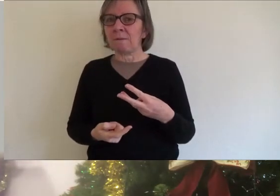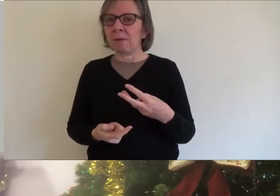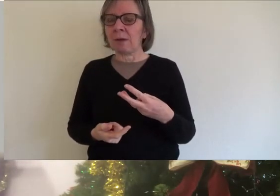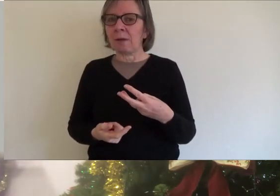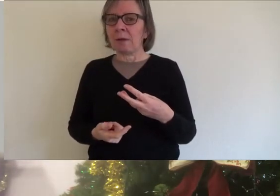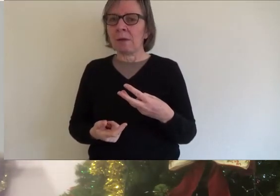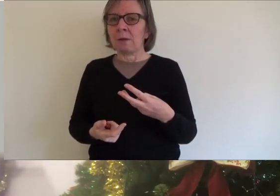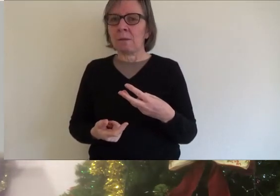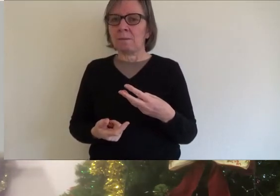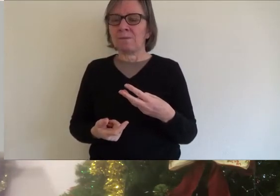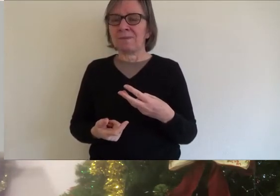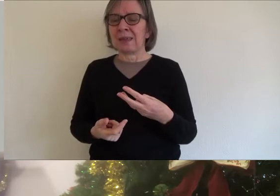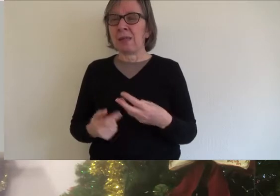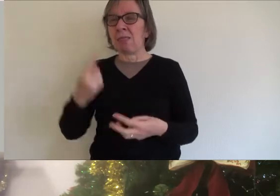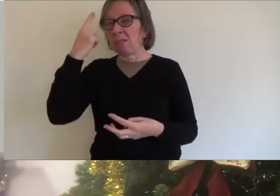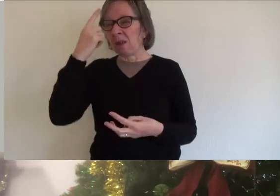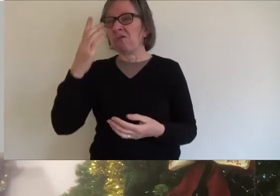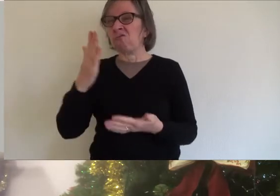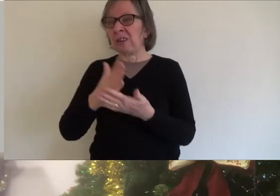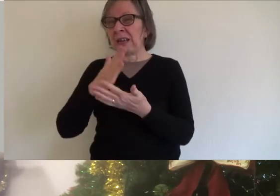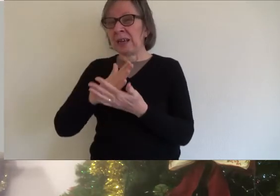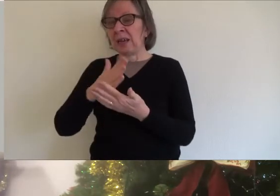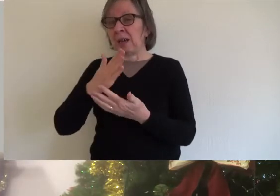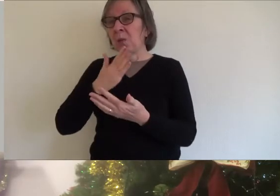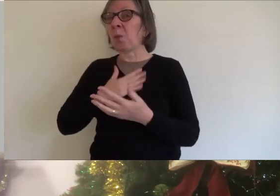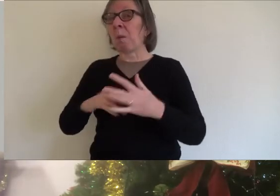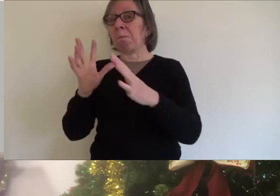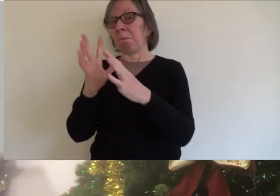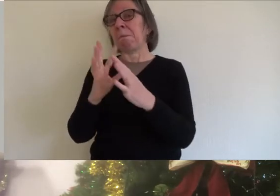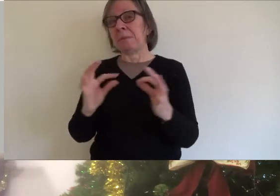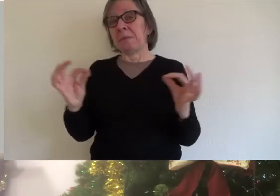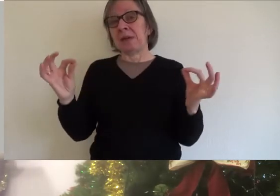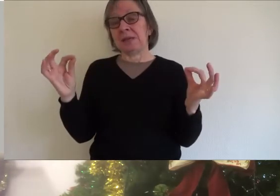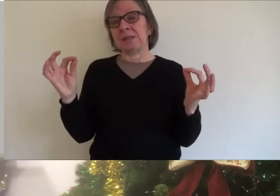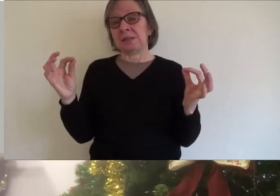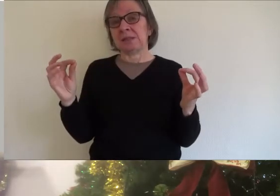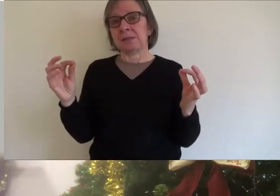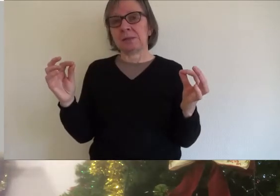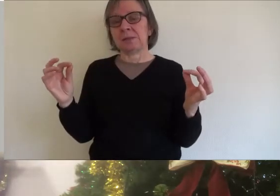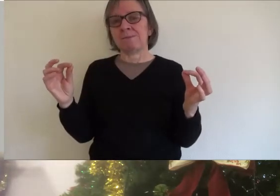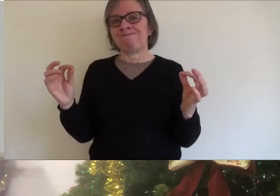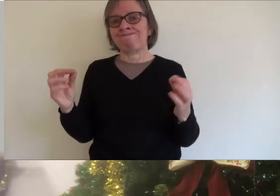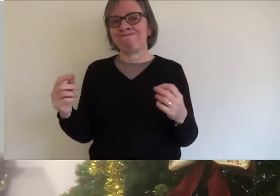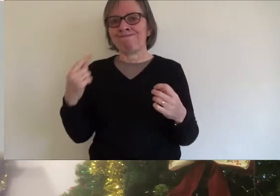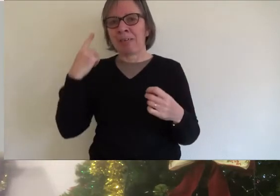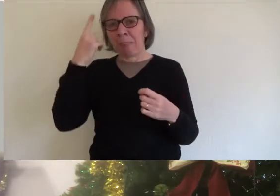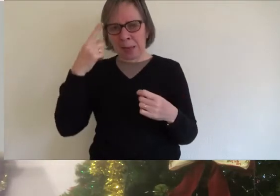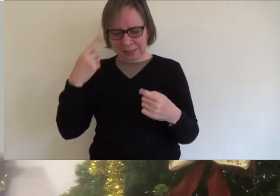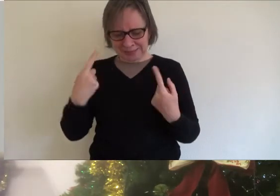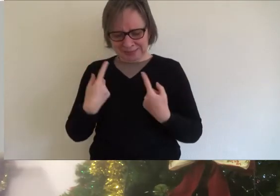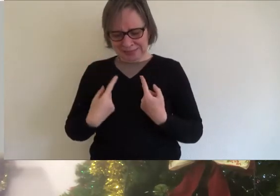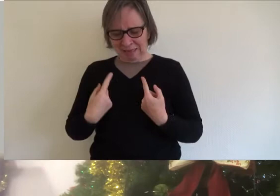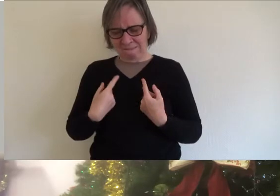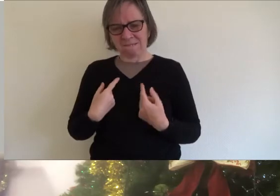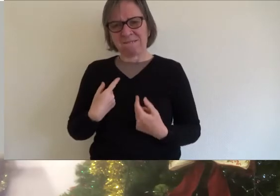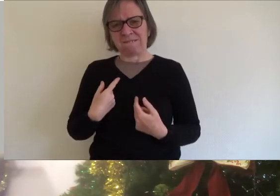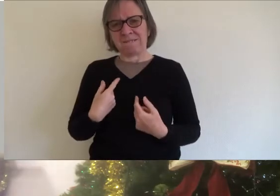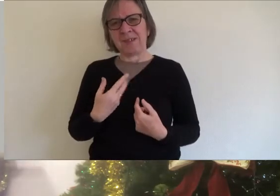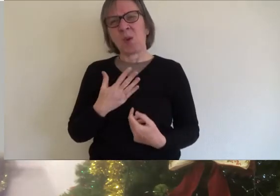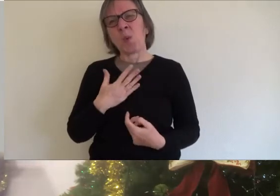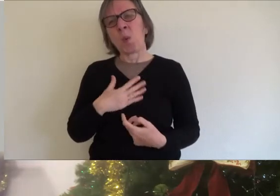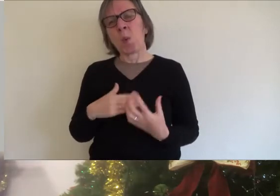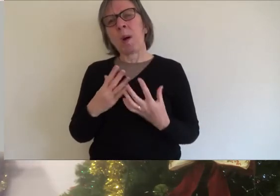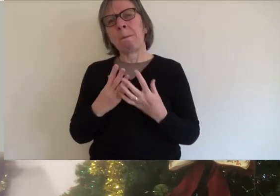what brings us peace? Because if we think about ourselves, that's what we want. We want to